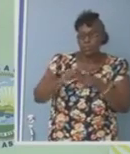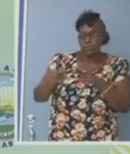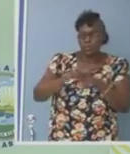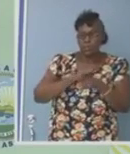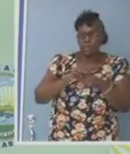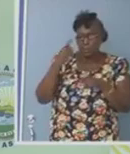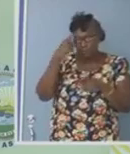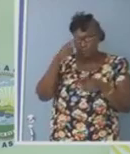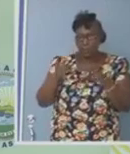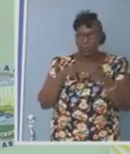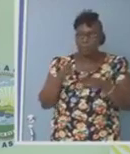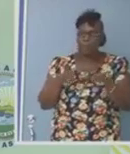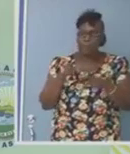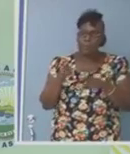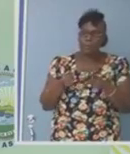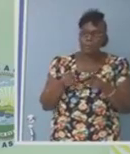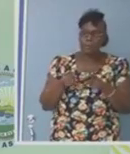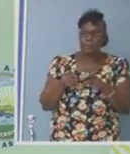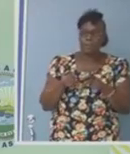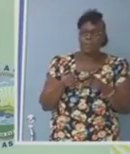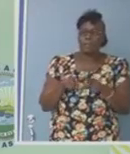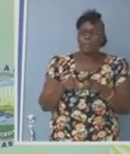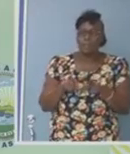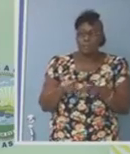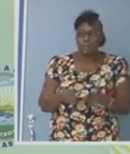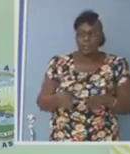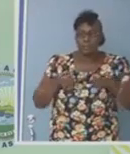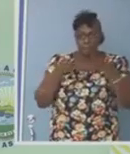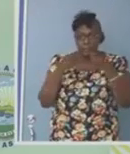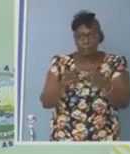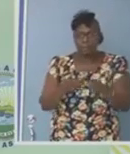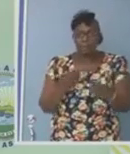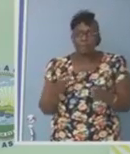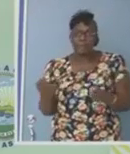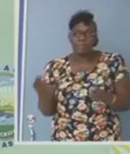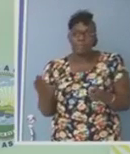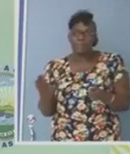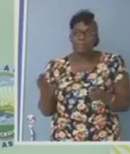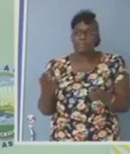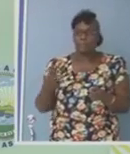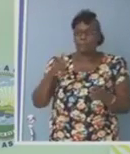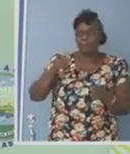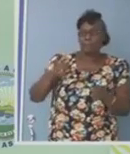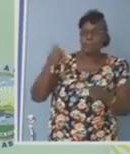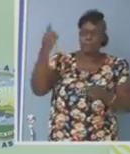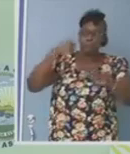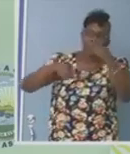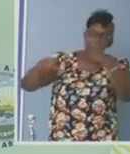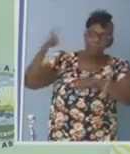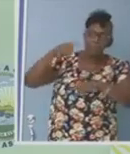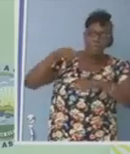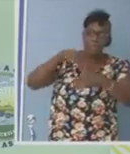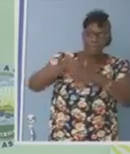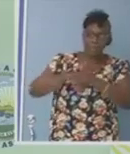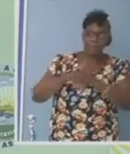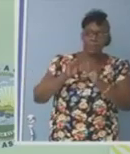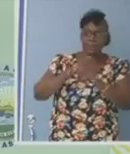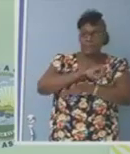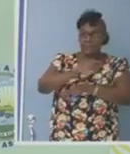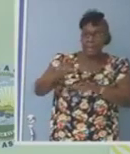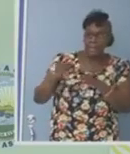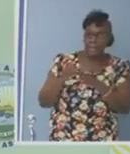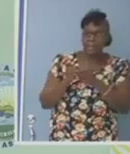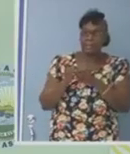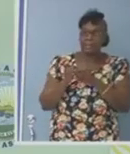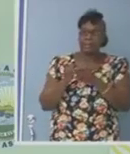stakeholders. We have initiated protocols and procedures at ports of entries for isolation and management